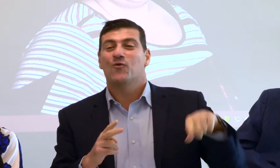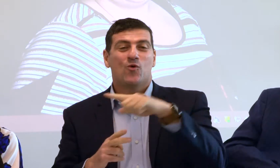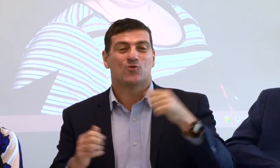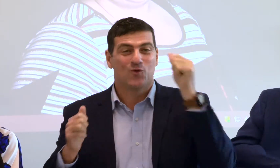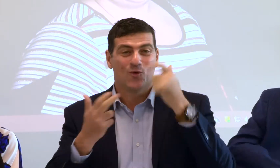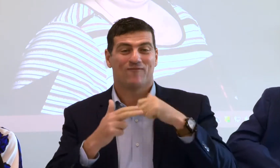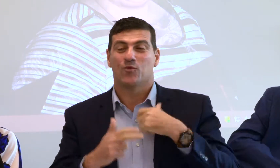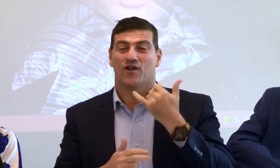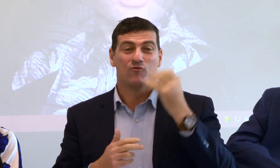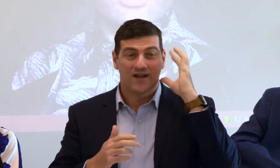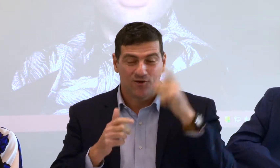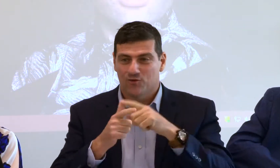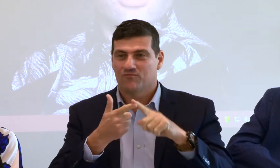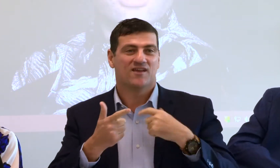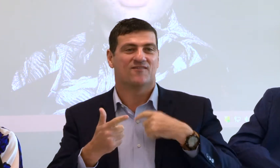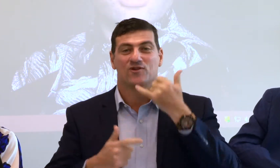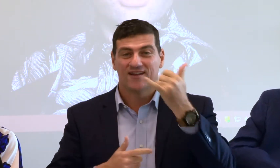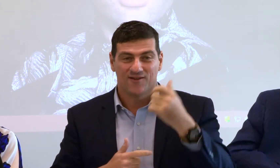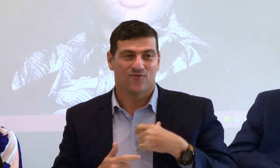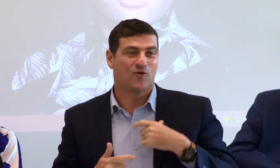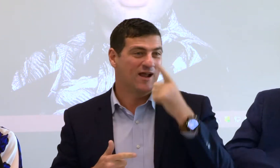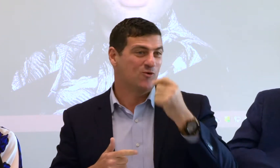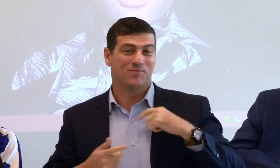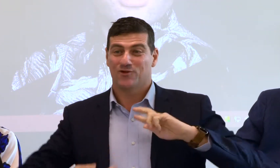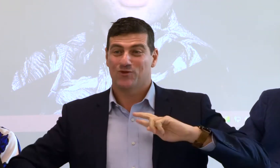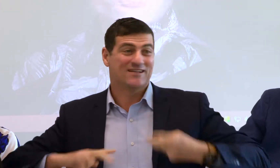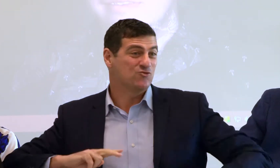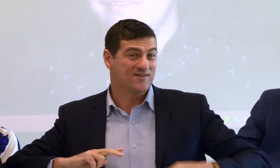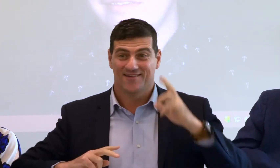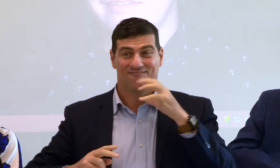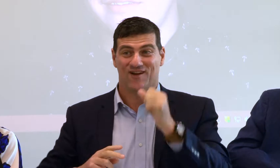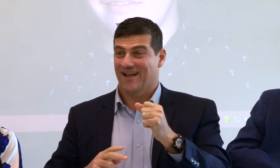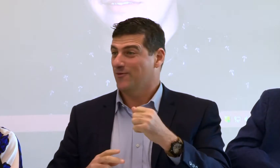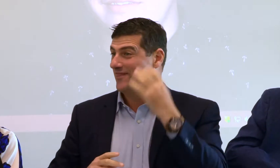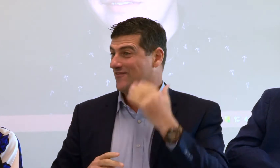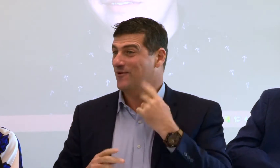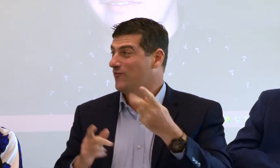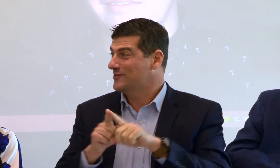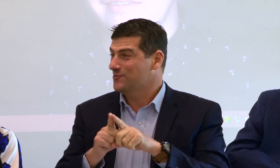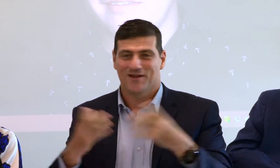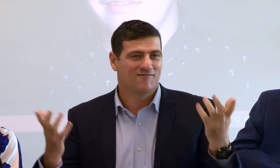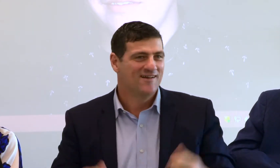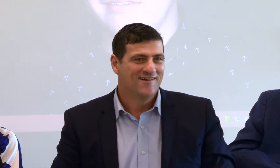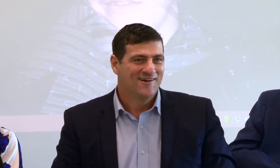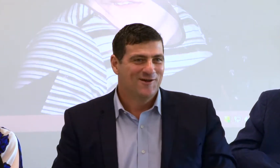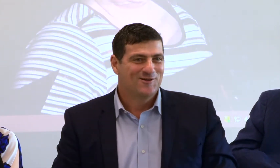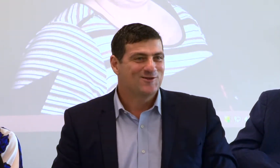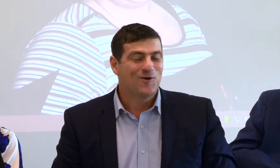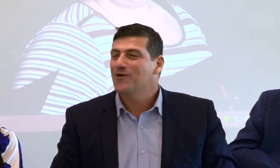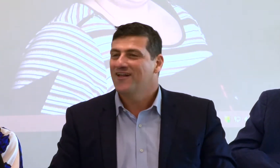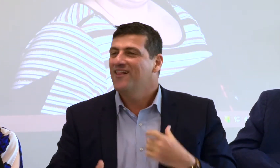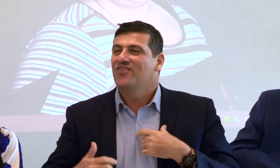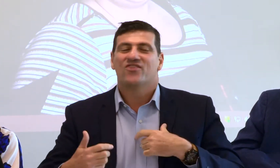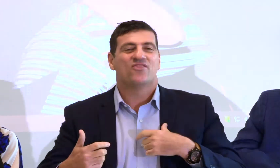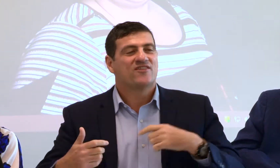Well, Kevin does. But for all of you who are on radio, on the phone, you could consider me a transgender deaf guy, given